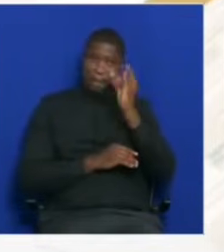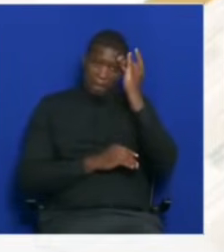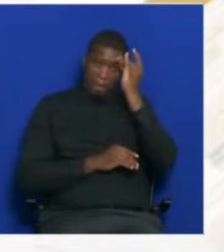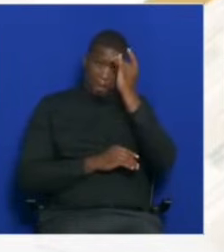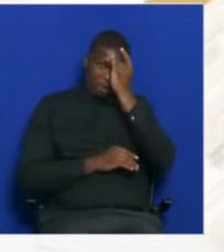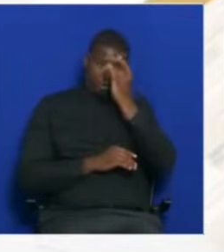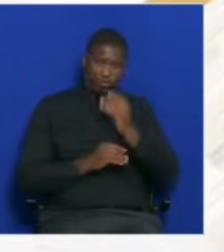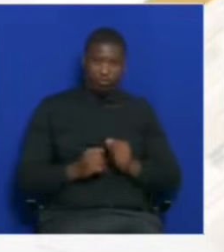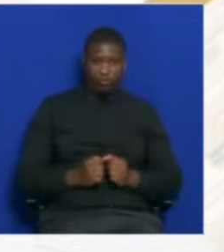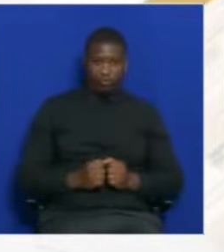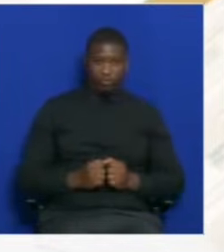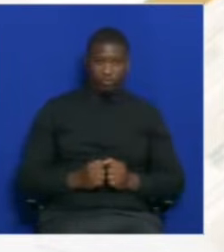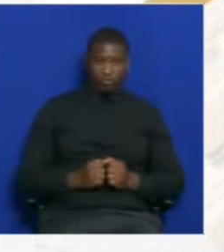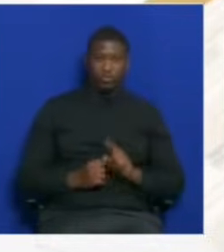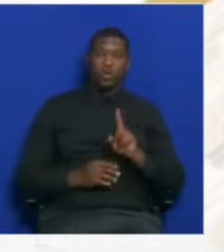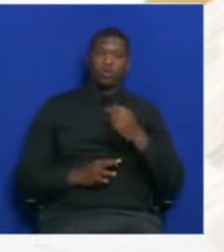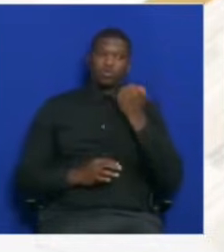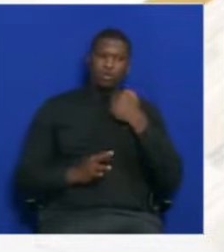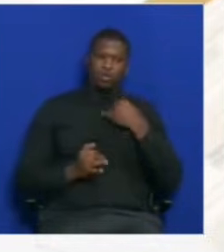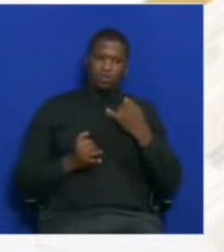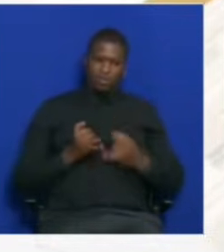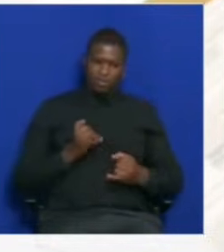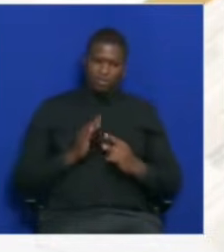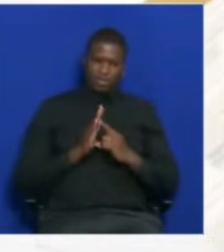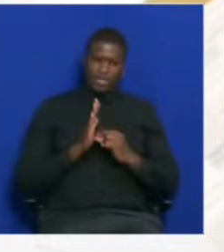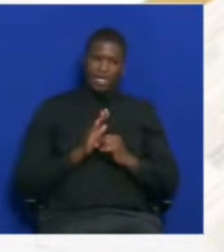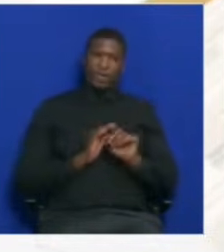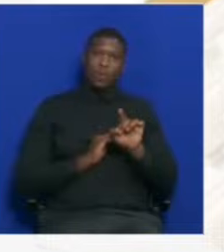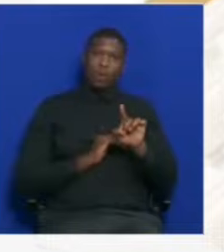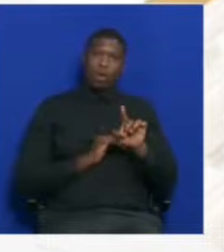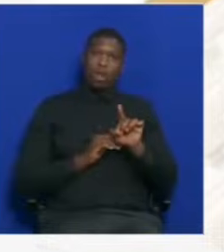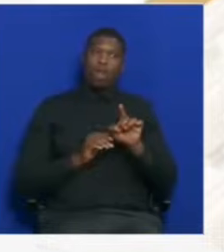Oh, my apologies. It's dated 1 April 2025.